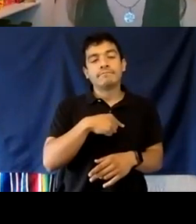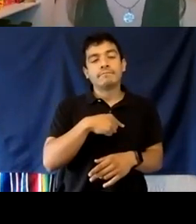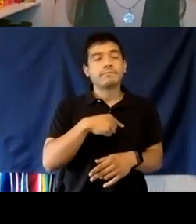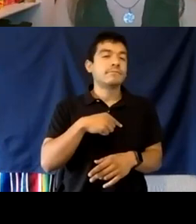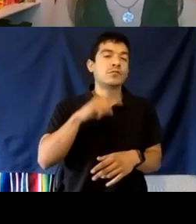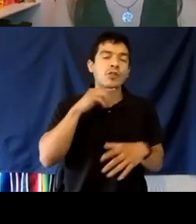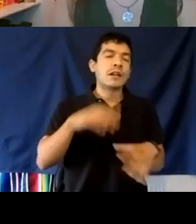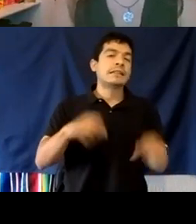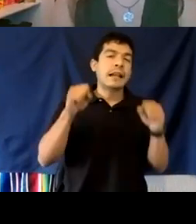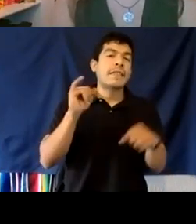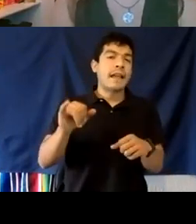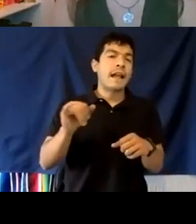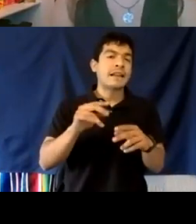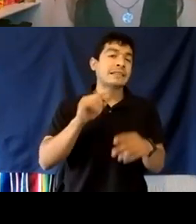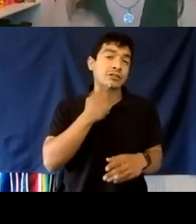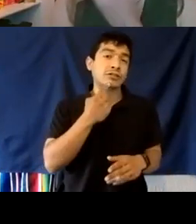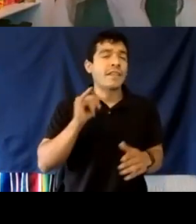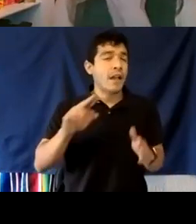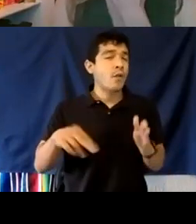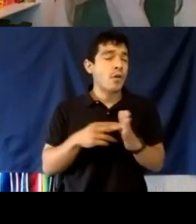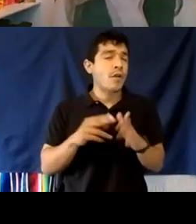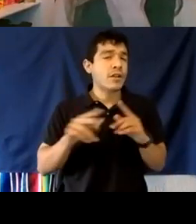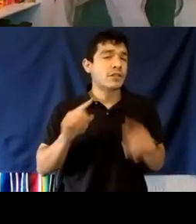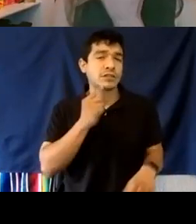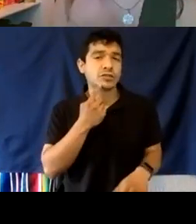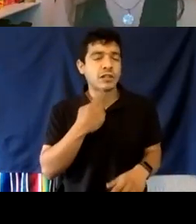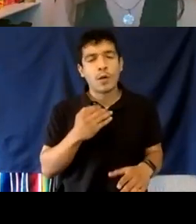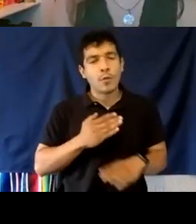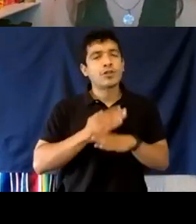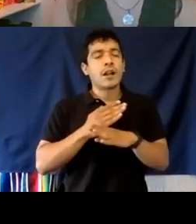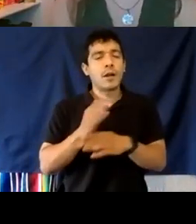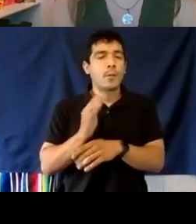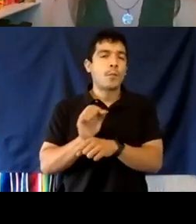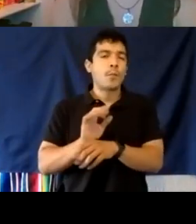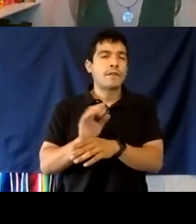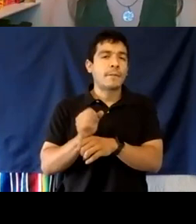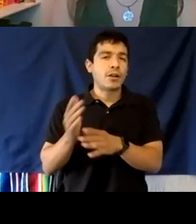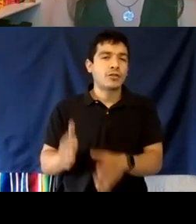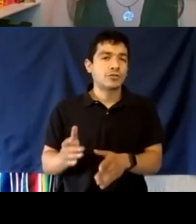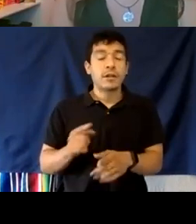take seriously that role. So I just wanted to add that. But yeah, I mean, there are a lot of,